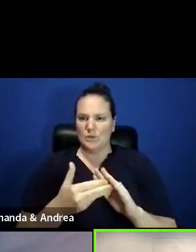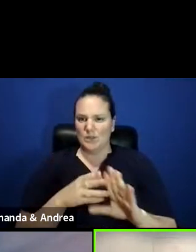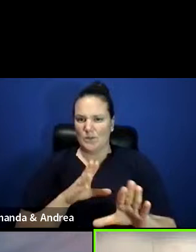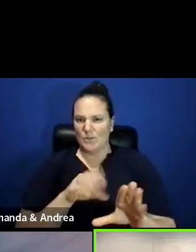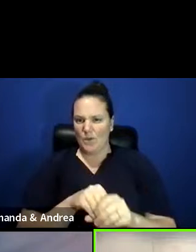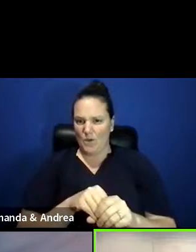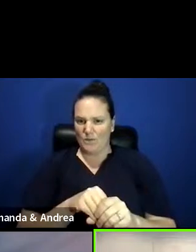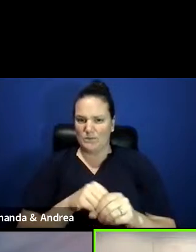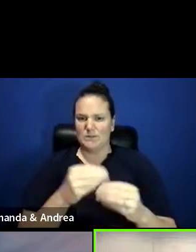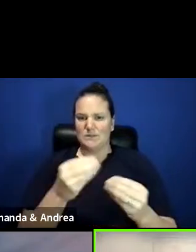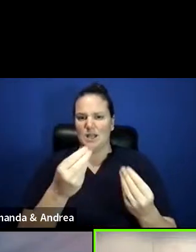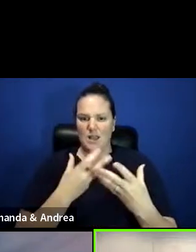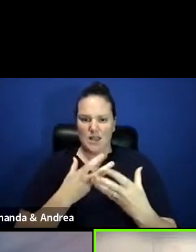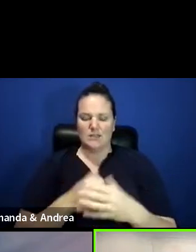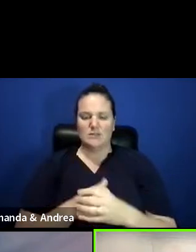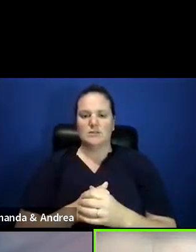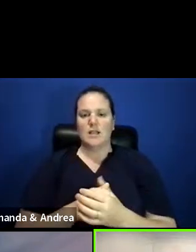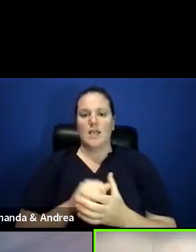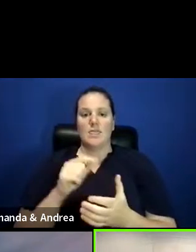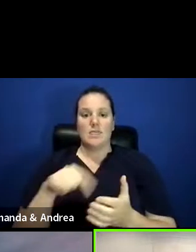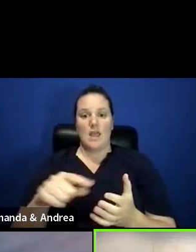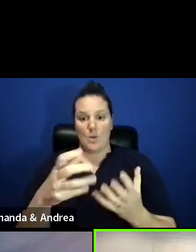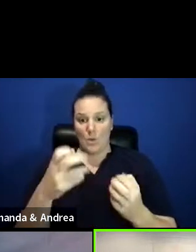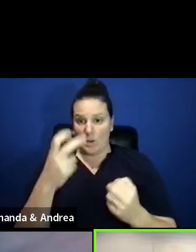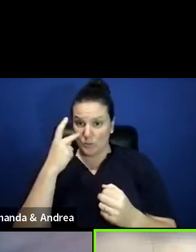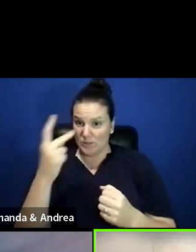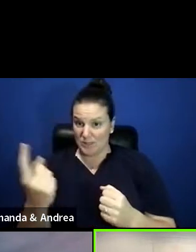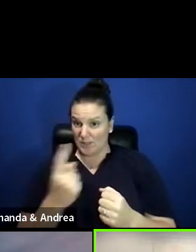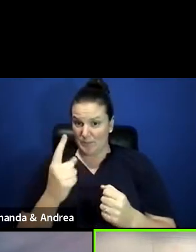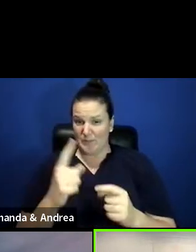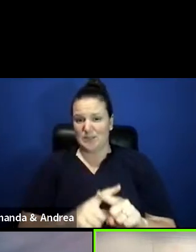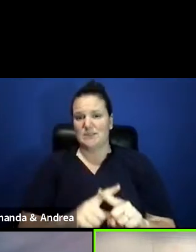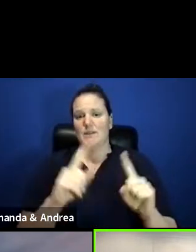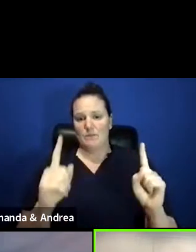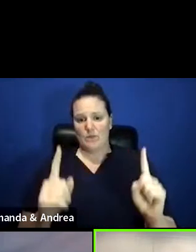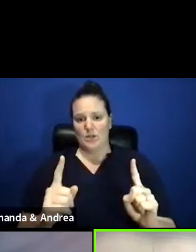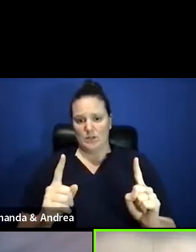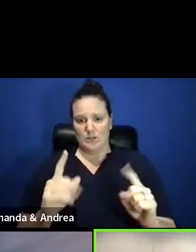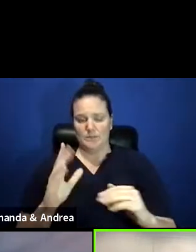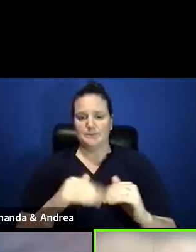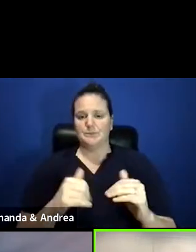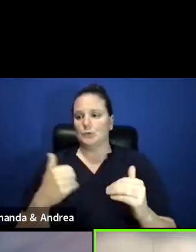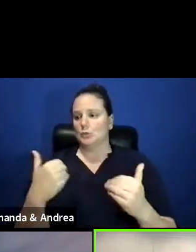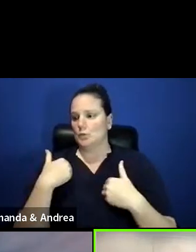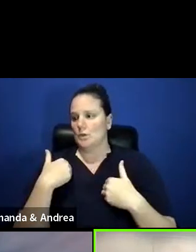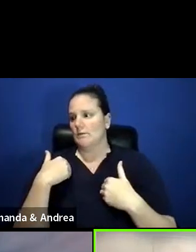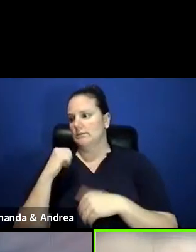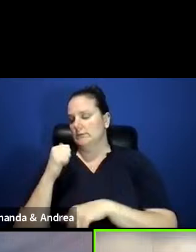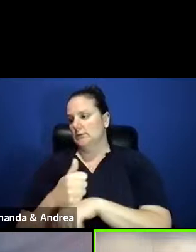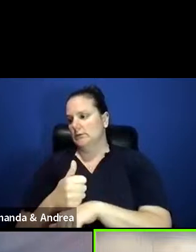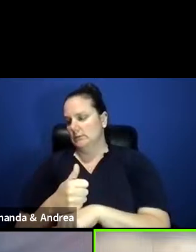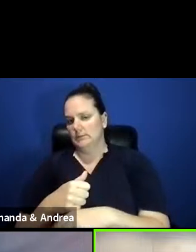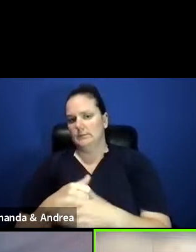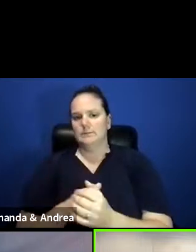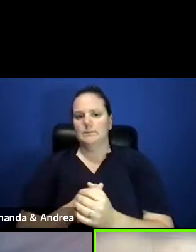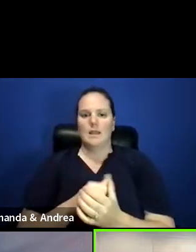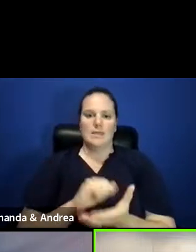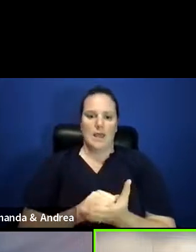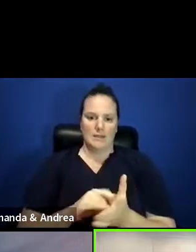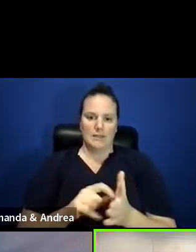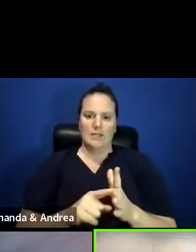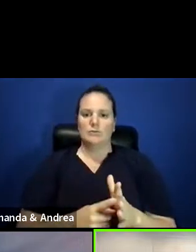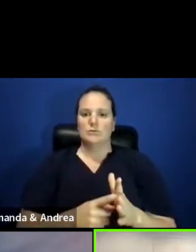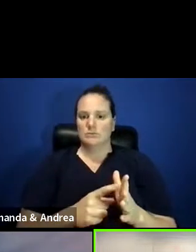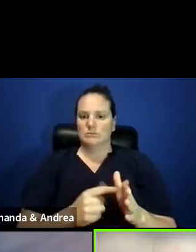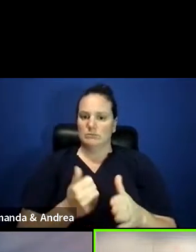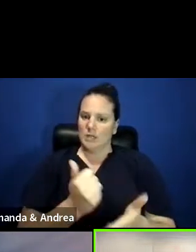tell us that they would want to see something different than we had in mind. And that actually enhanced